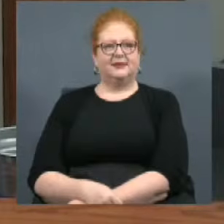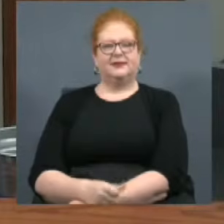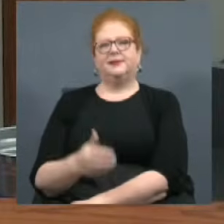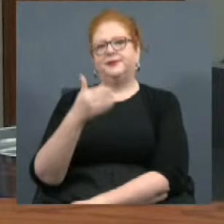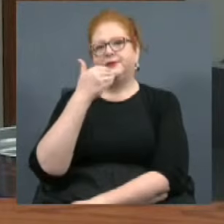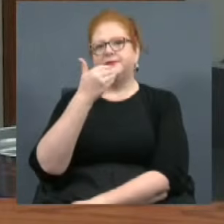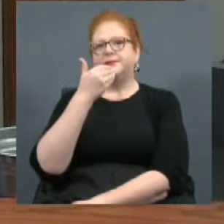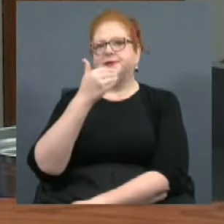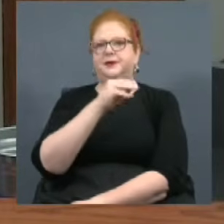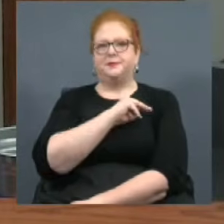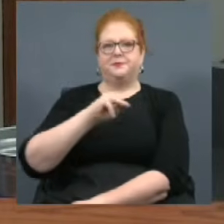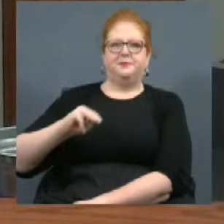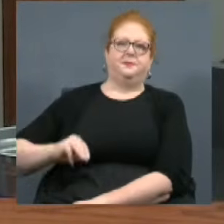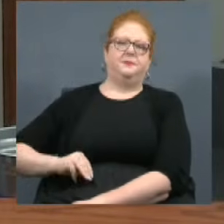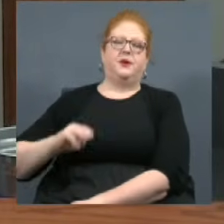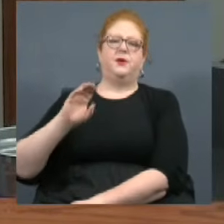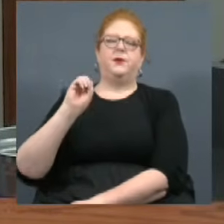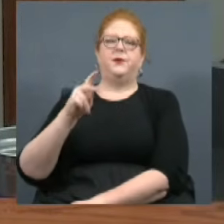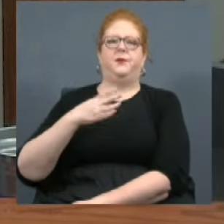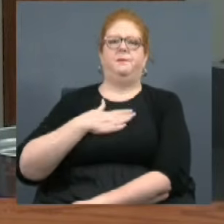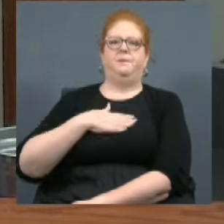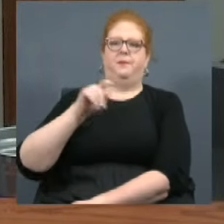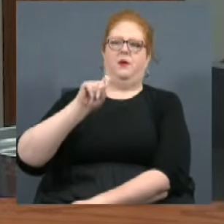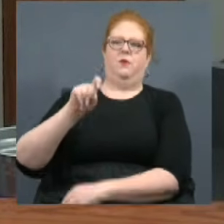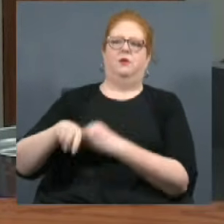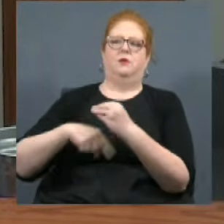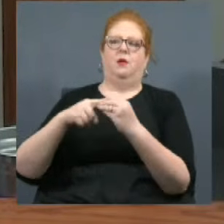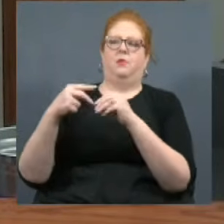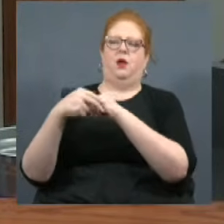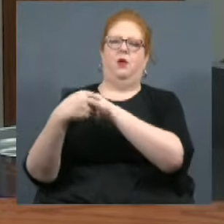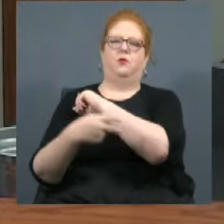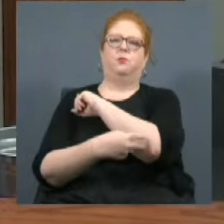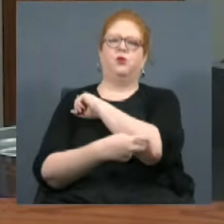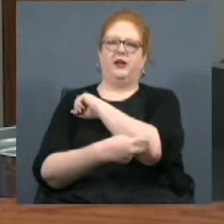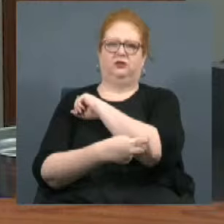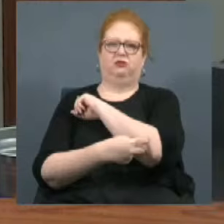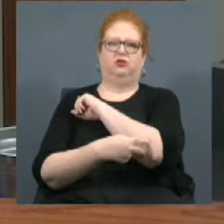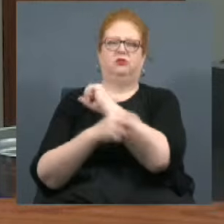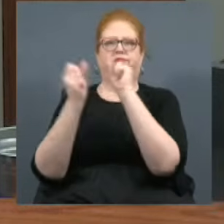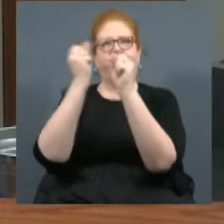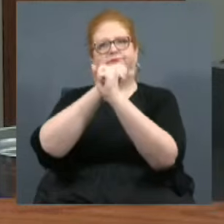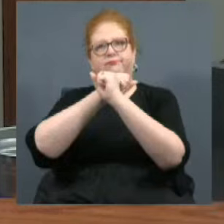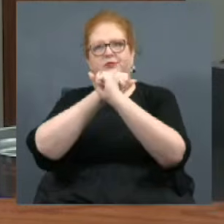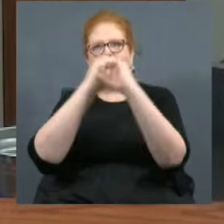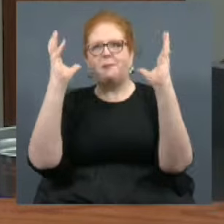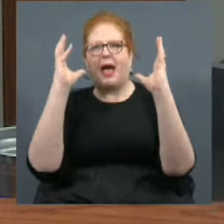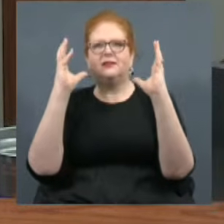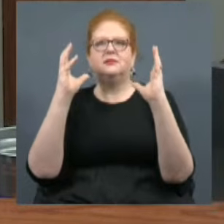Thank you, Mayor. My question is also about the bridge and its perspective and big picture.